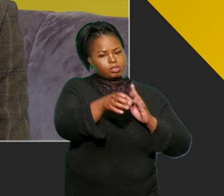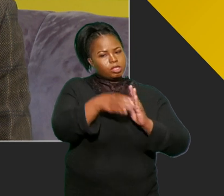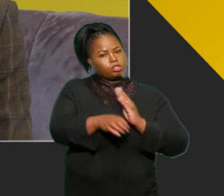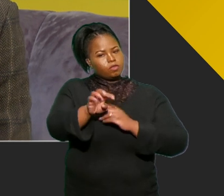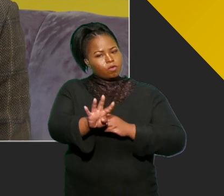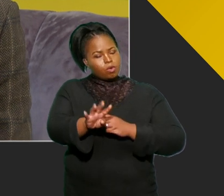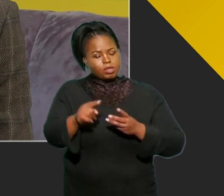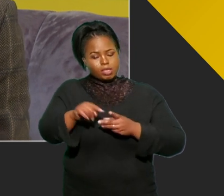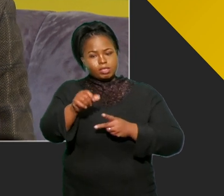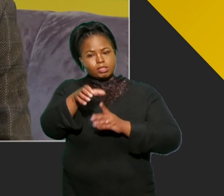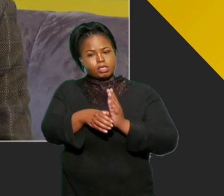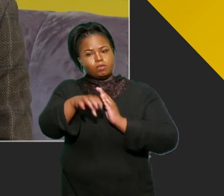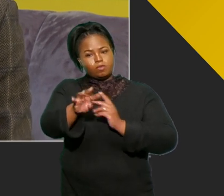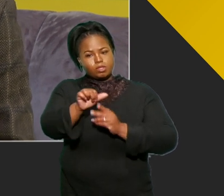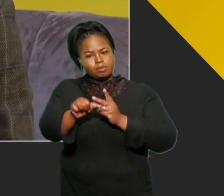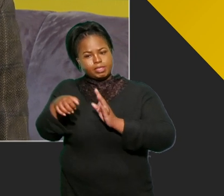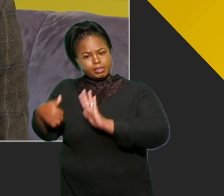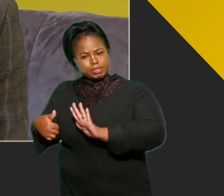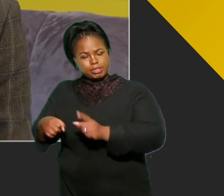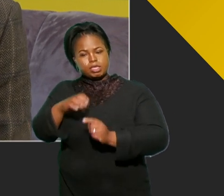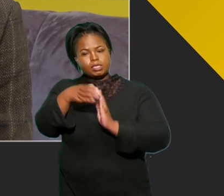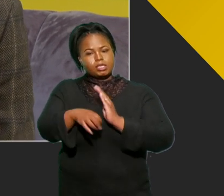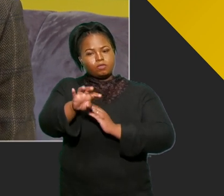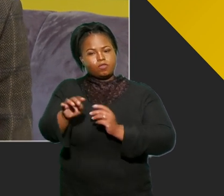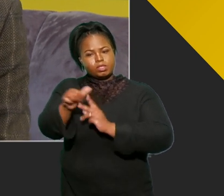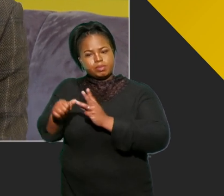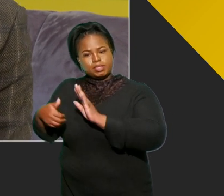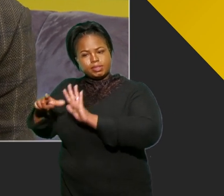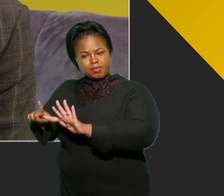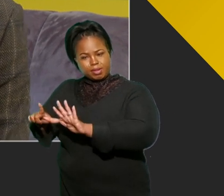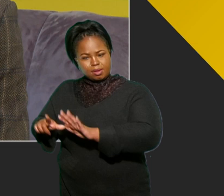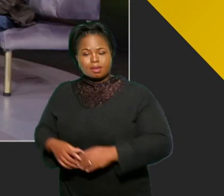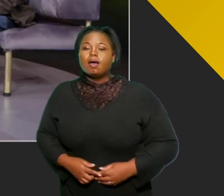section 4, subsection 6. Yeah. We have section 4, subsection